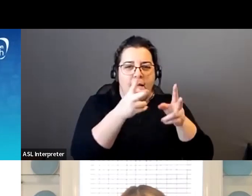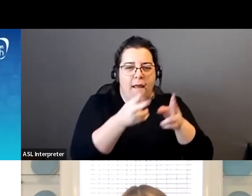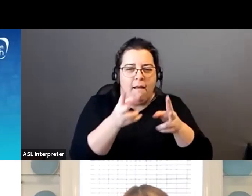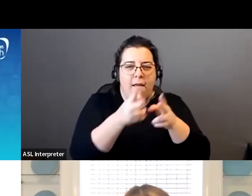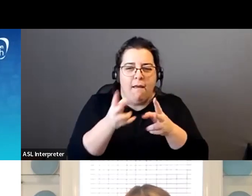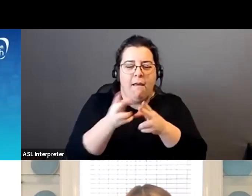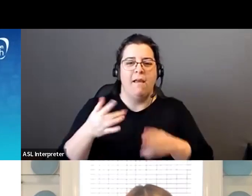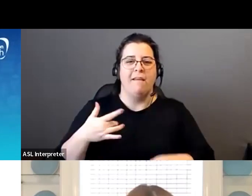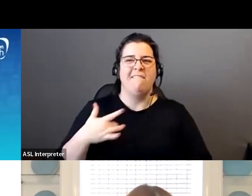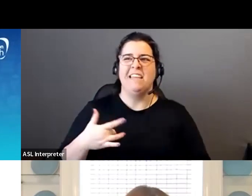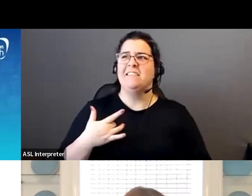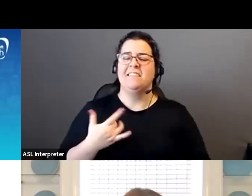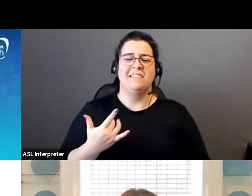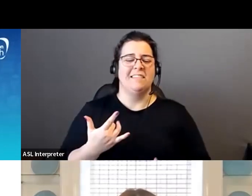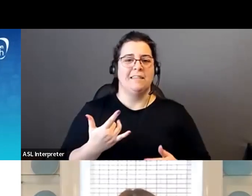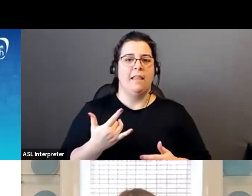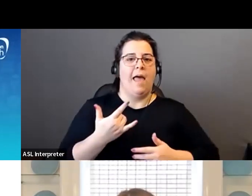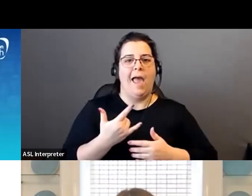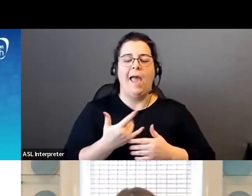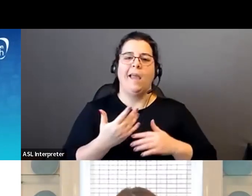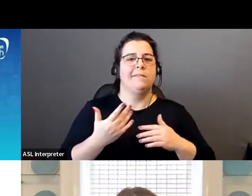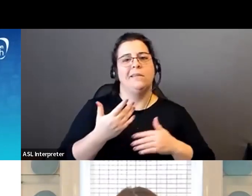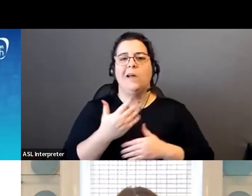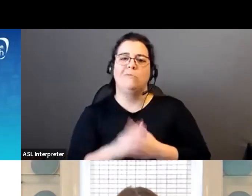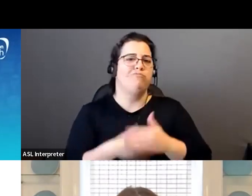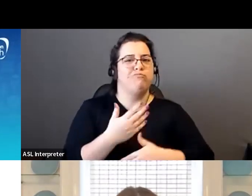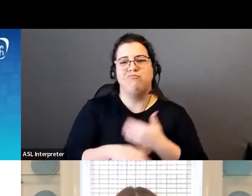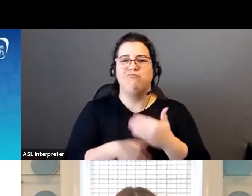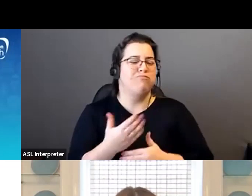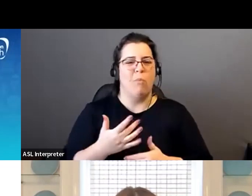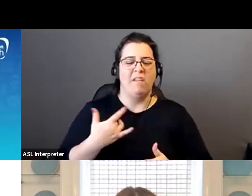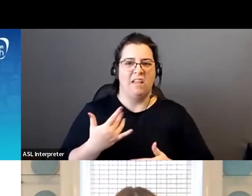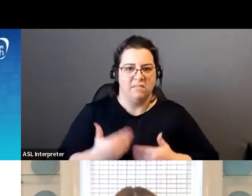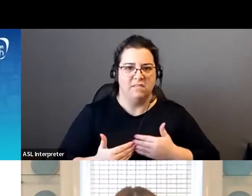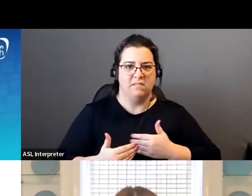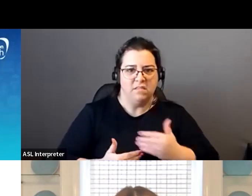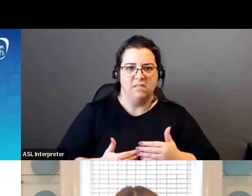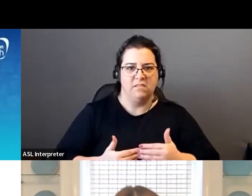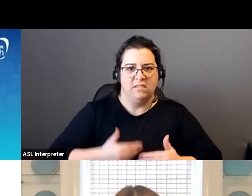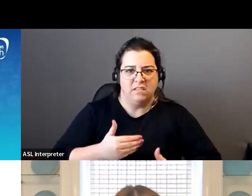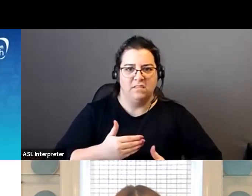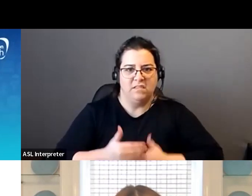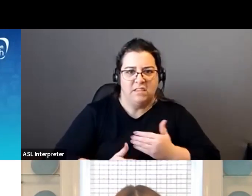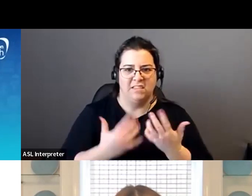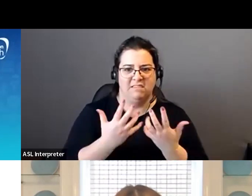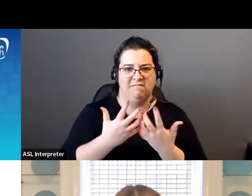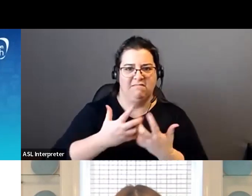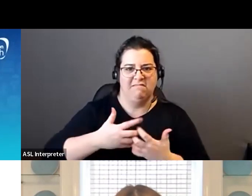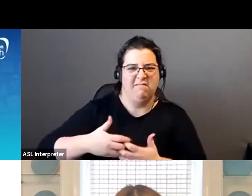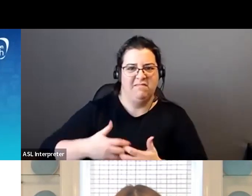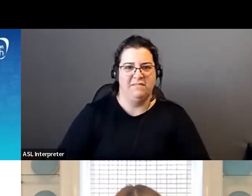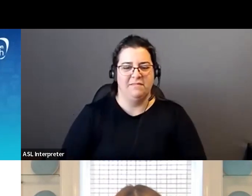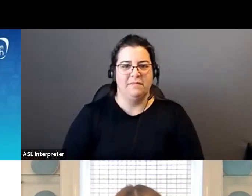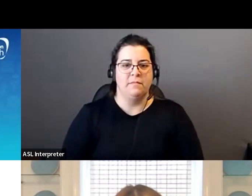if that's the way they are, it's all good. And again, some people, you could ask them a question and go, I don't want to cut